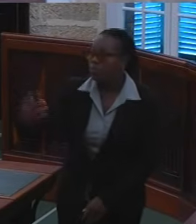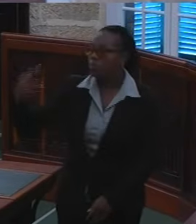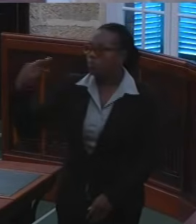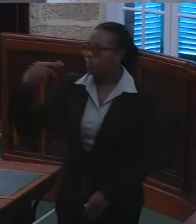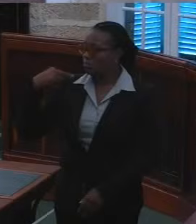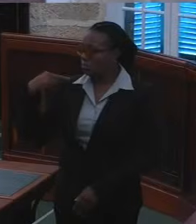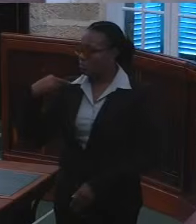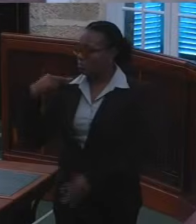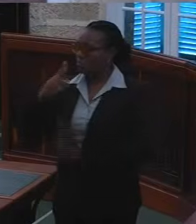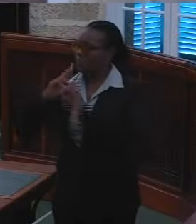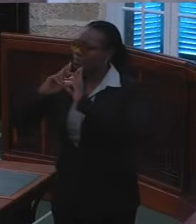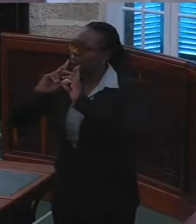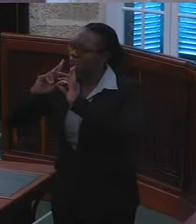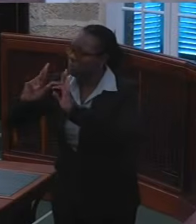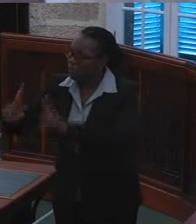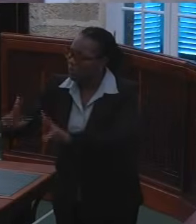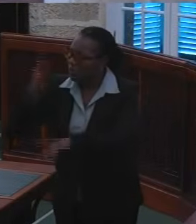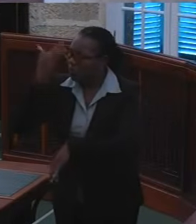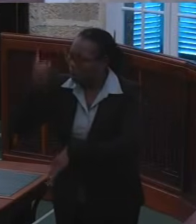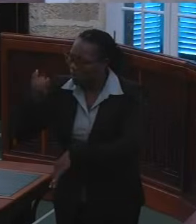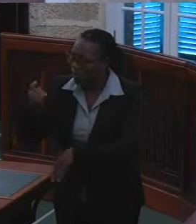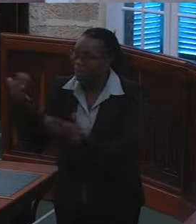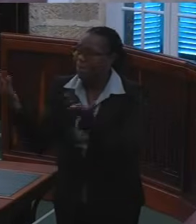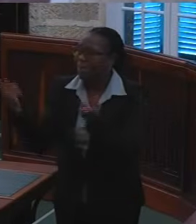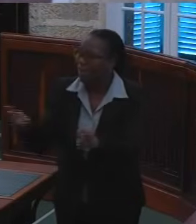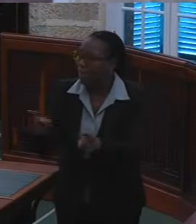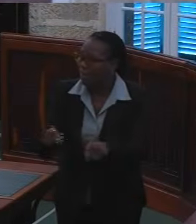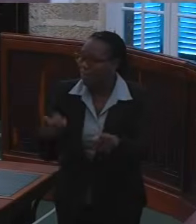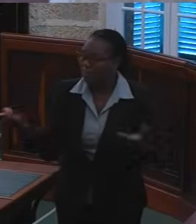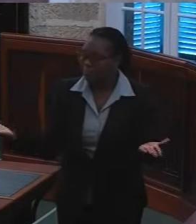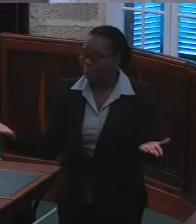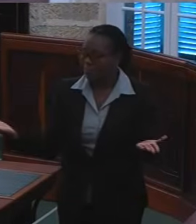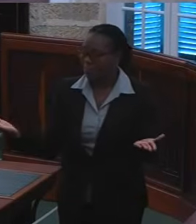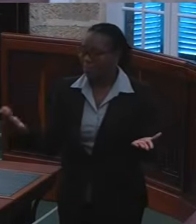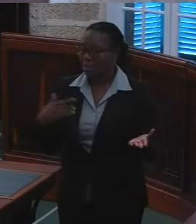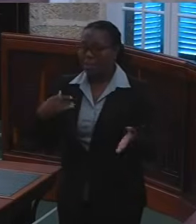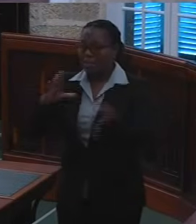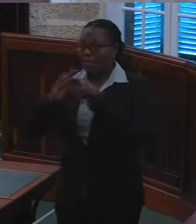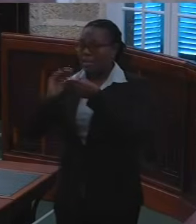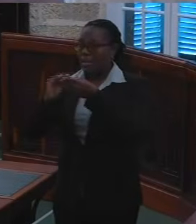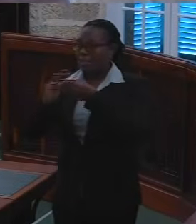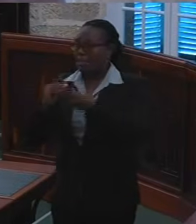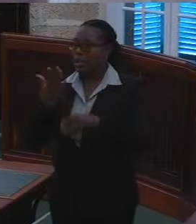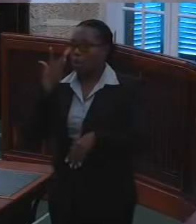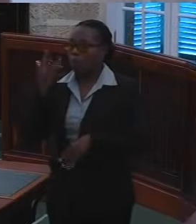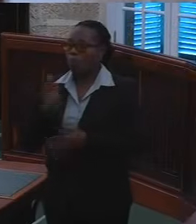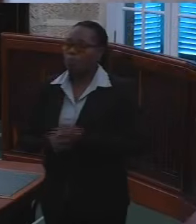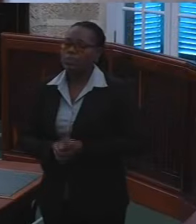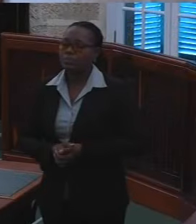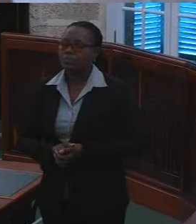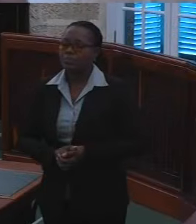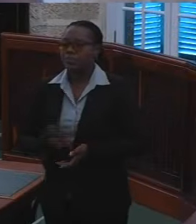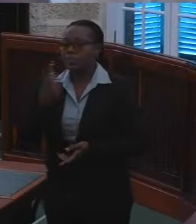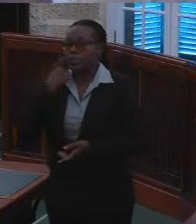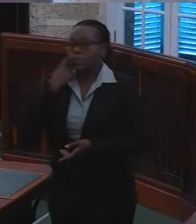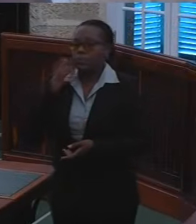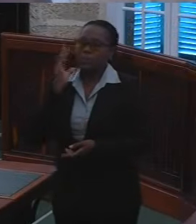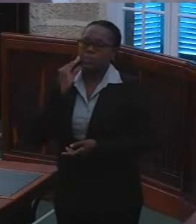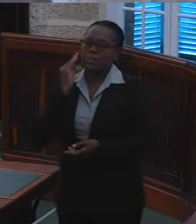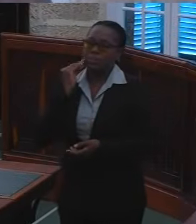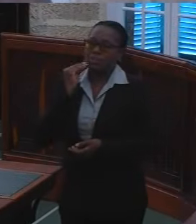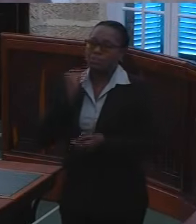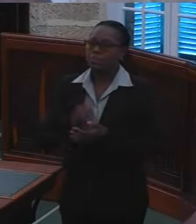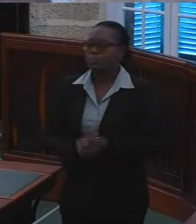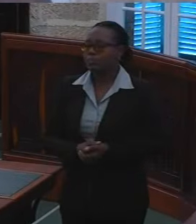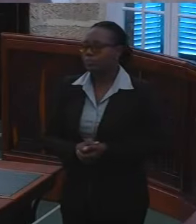well, because these things happen. I'm not speaking because I had a whimsical experience somewhere